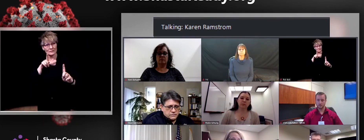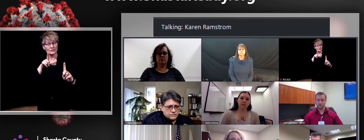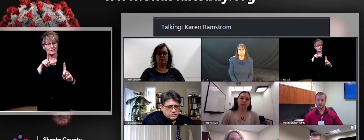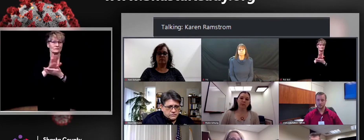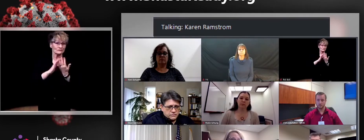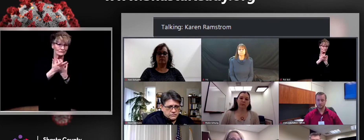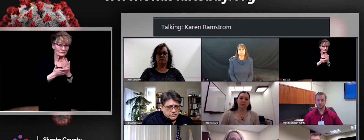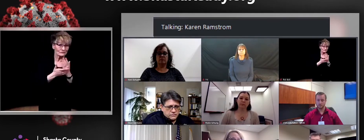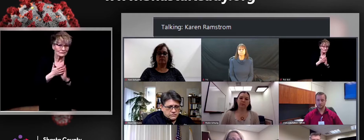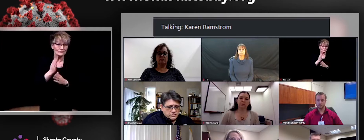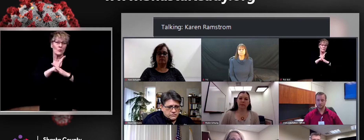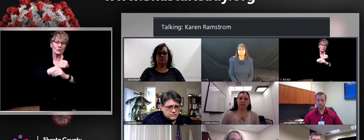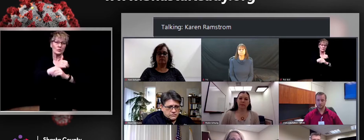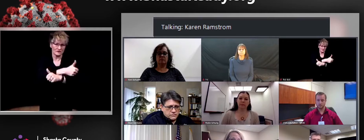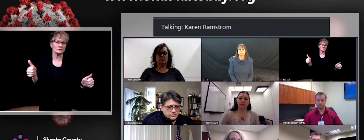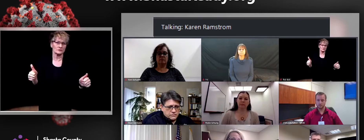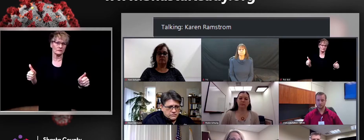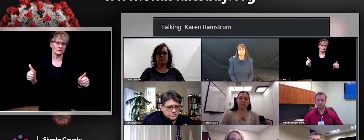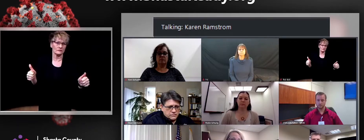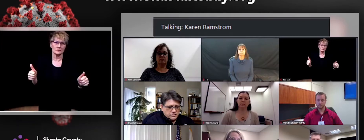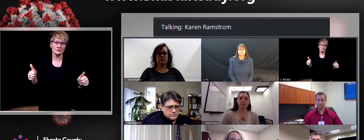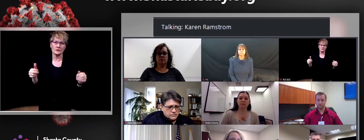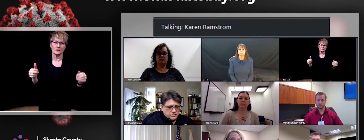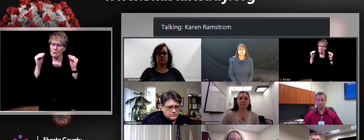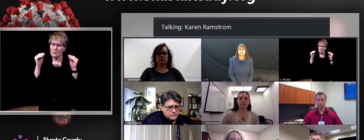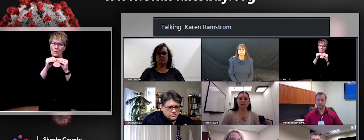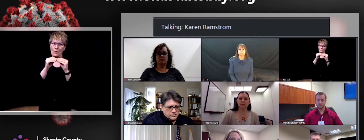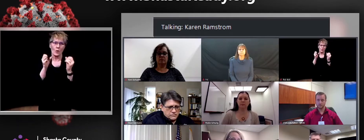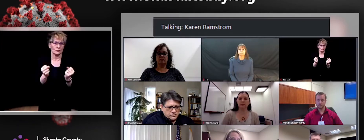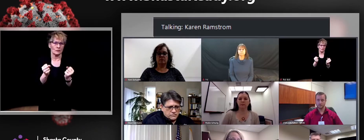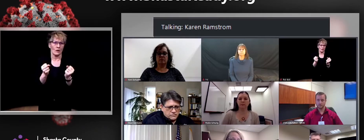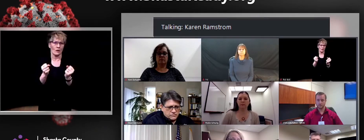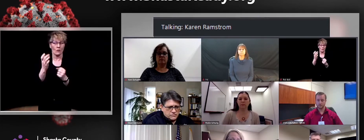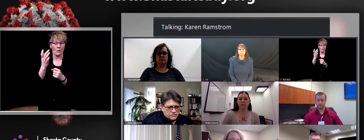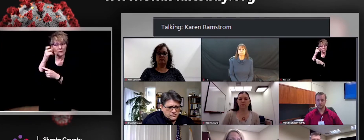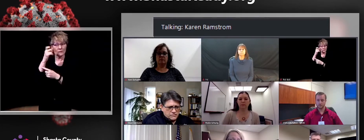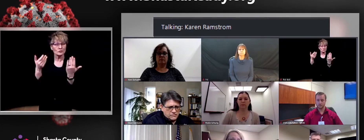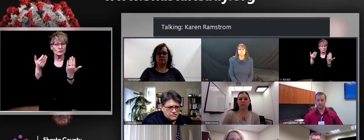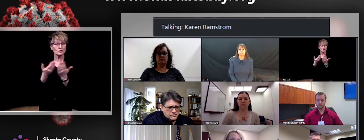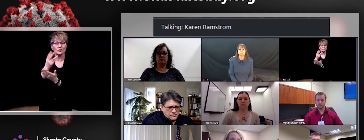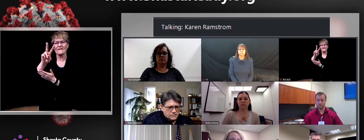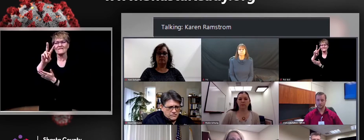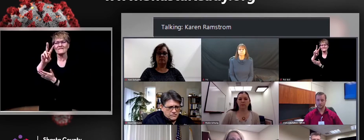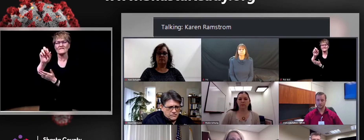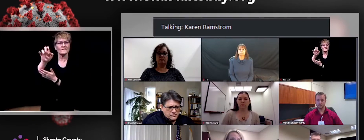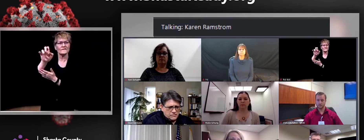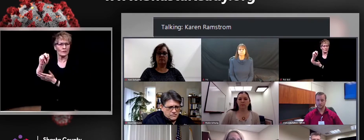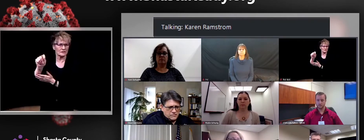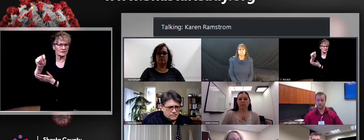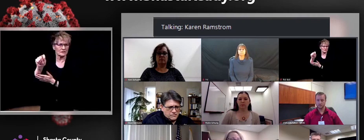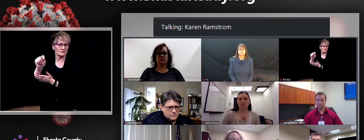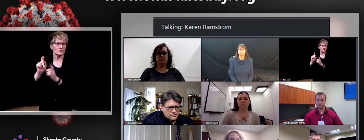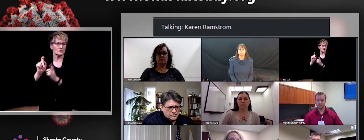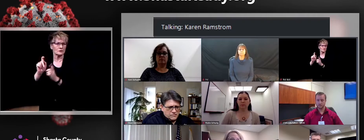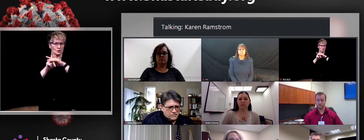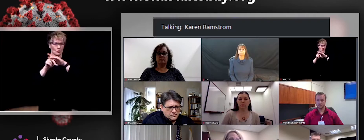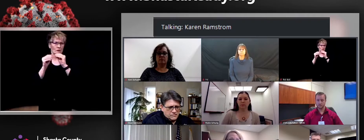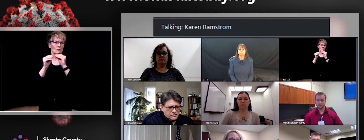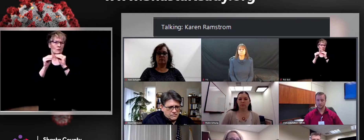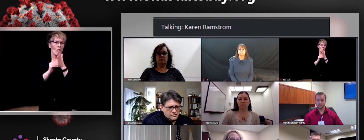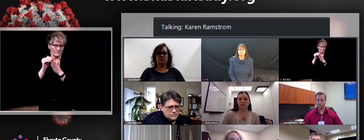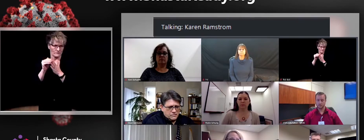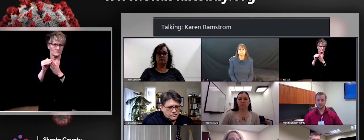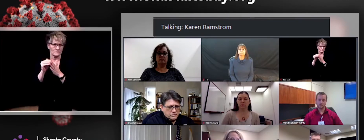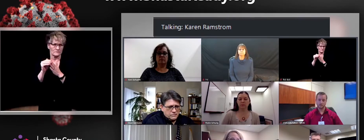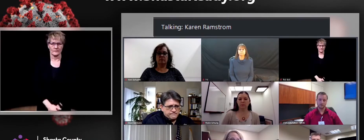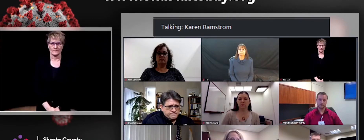protecting ourselves even more so as that variant becomes more predominant. In addition, it really